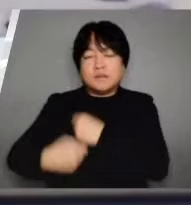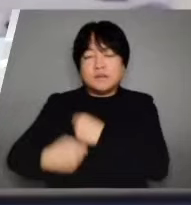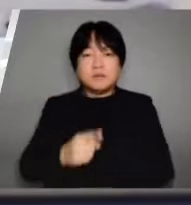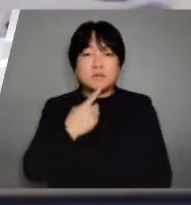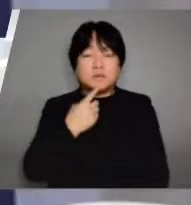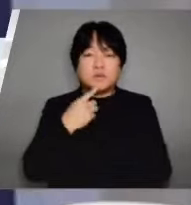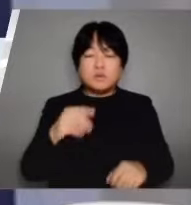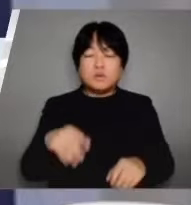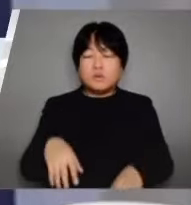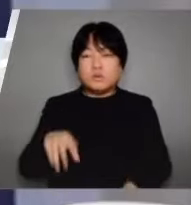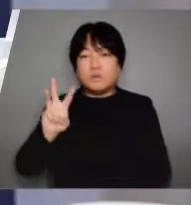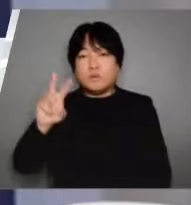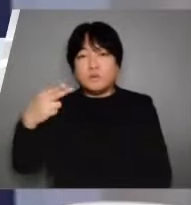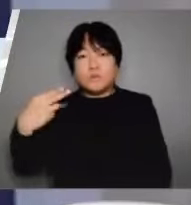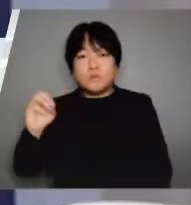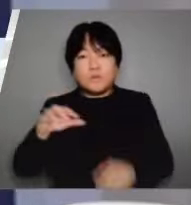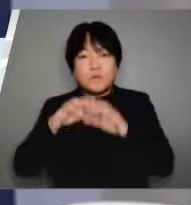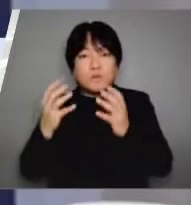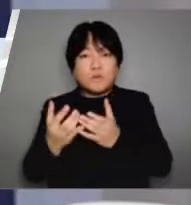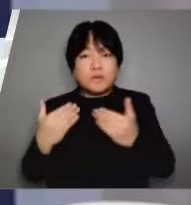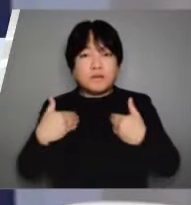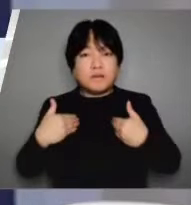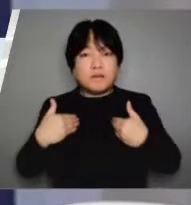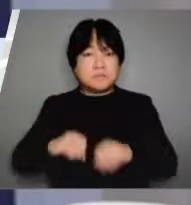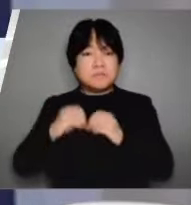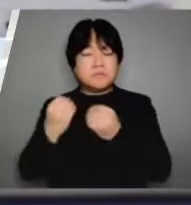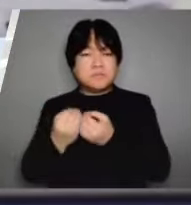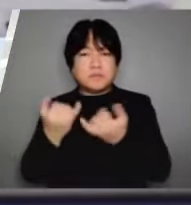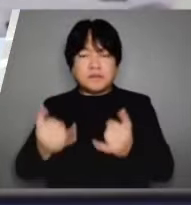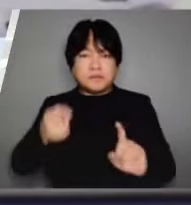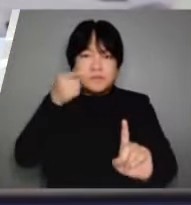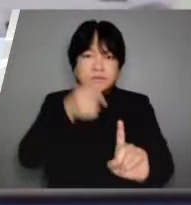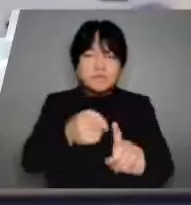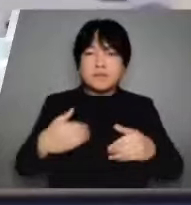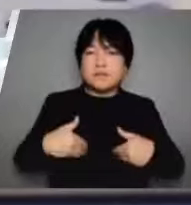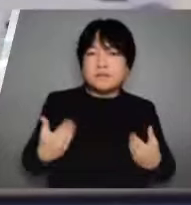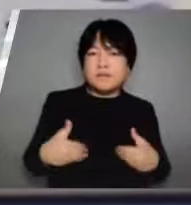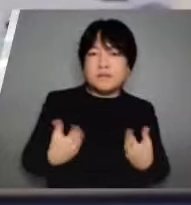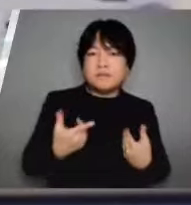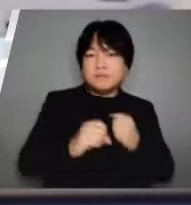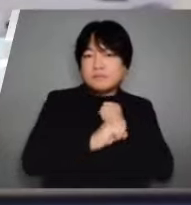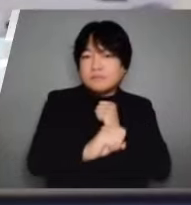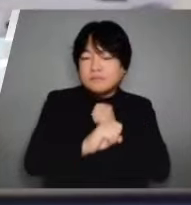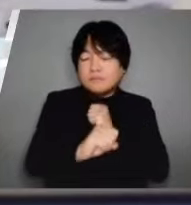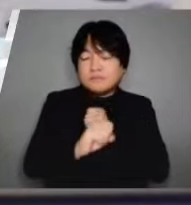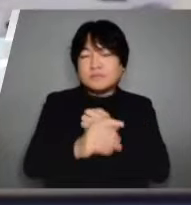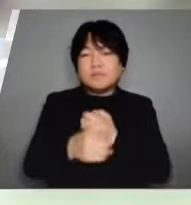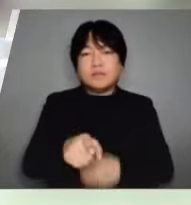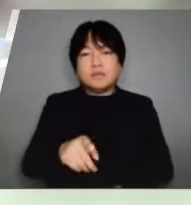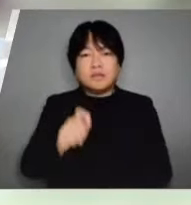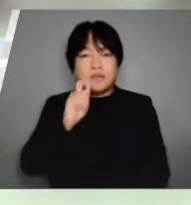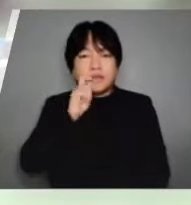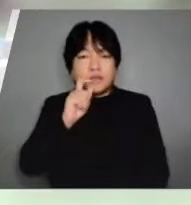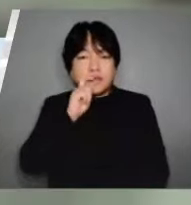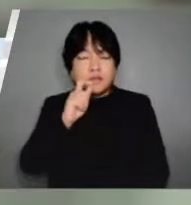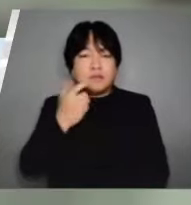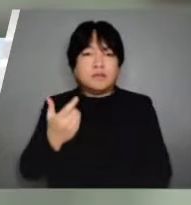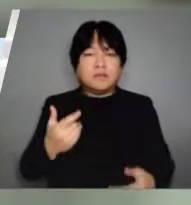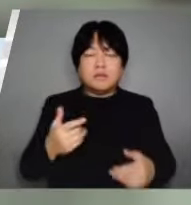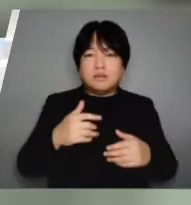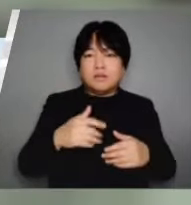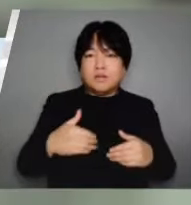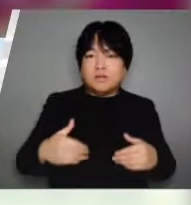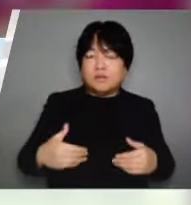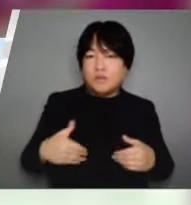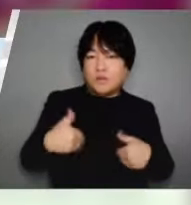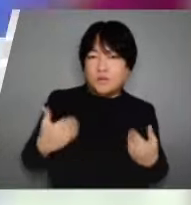tobacco companies ang kabataan sa pamamagitan ng social media at sports at music festivals. Nakakainganyo rin ang iba't